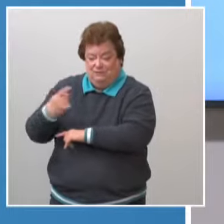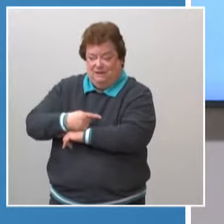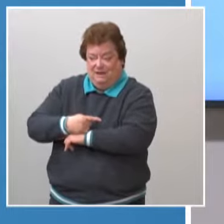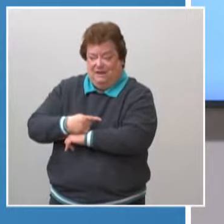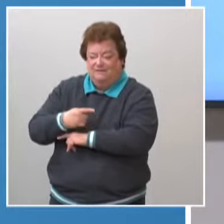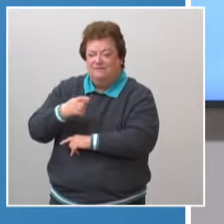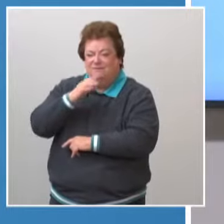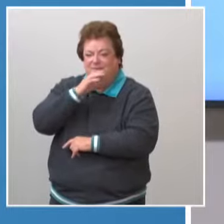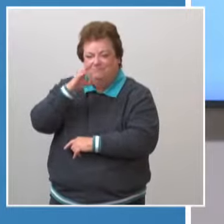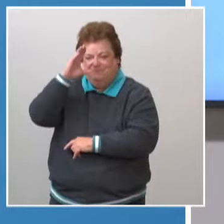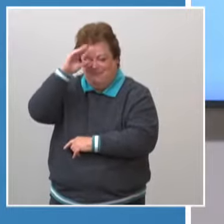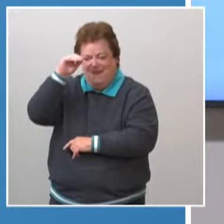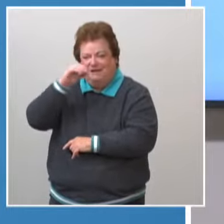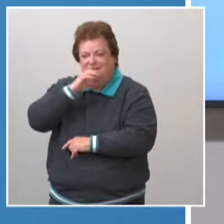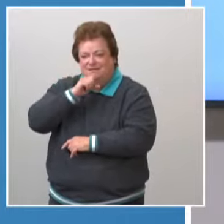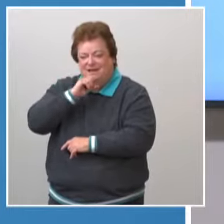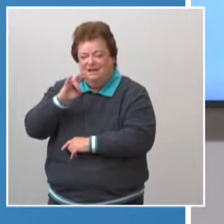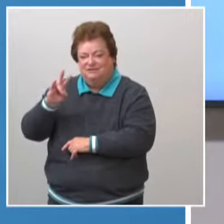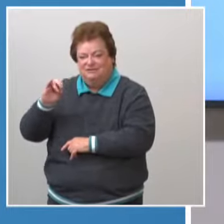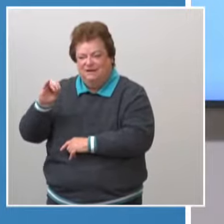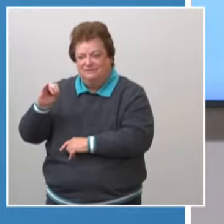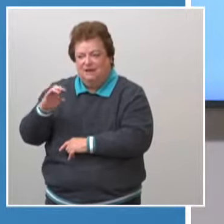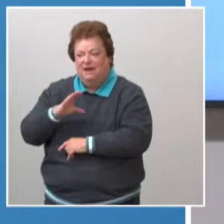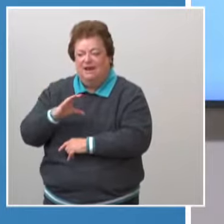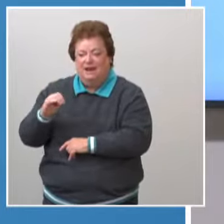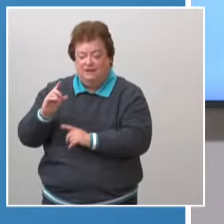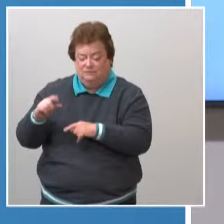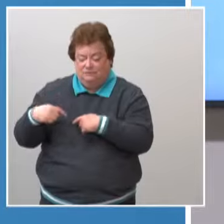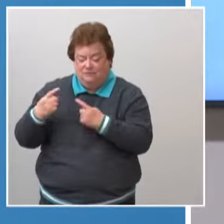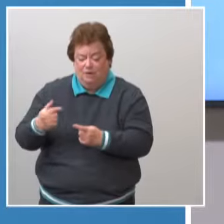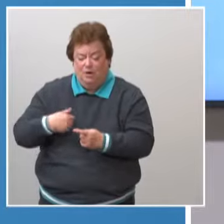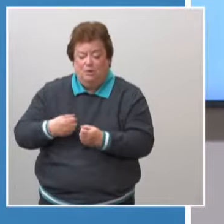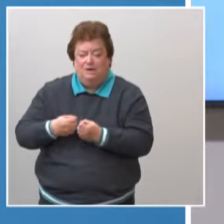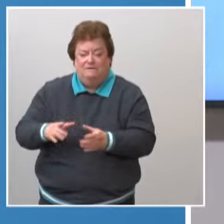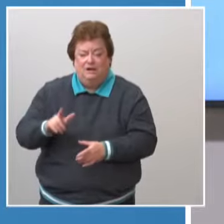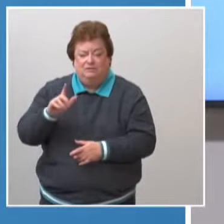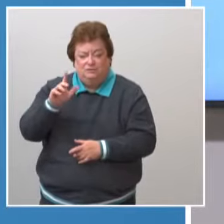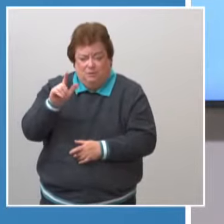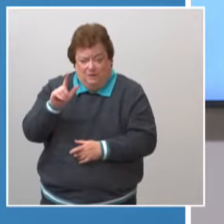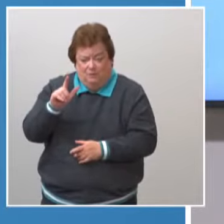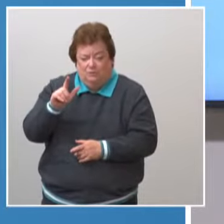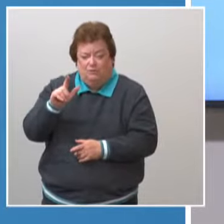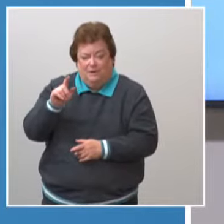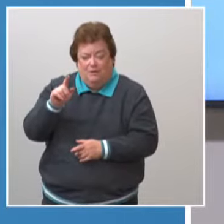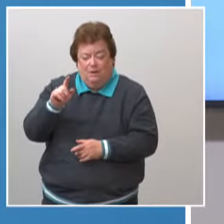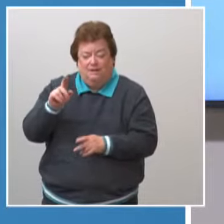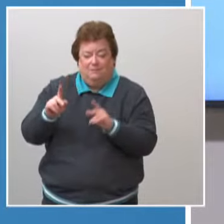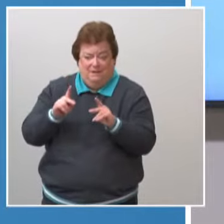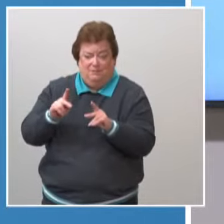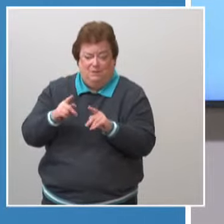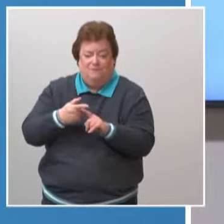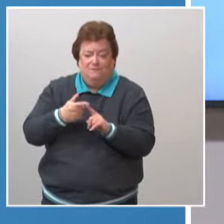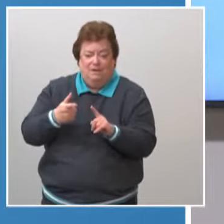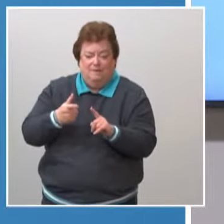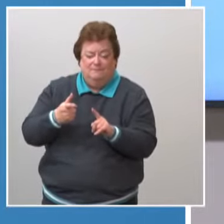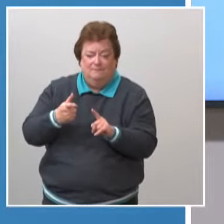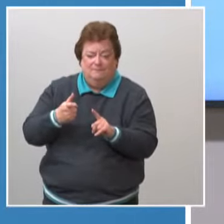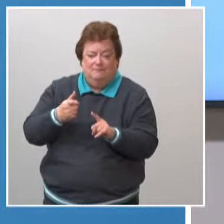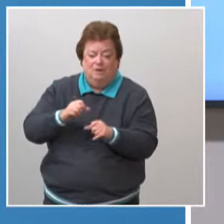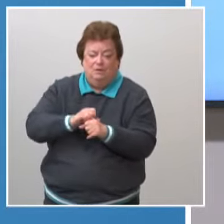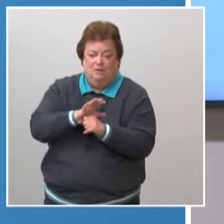his 70s. And sadly, we have lost 21 members of our community to COVID-19 so far